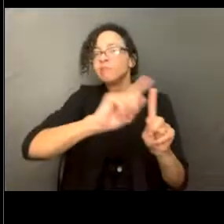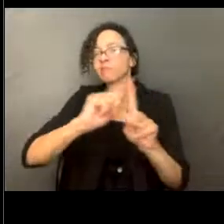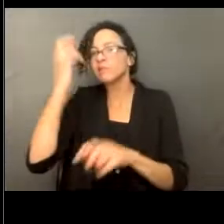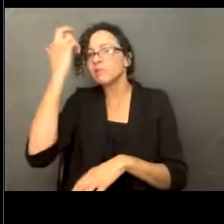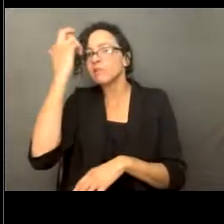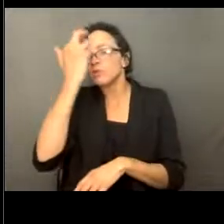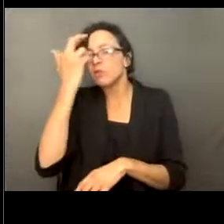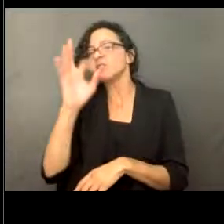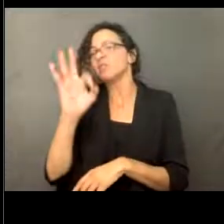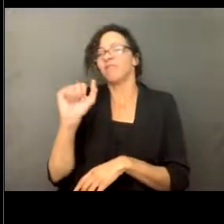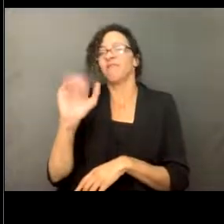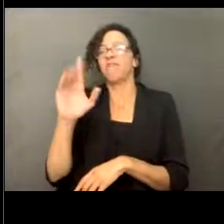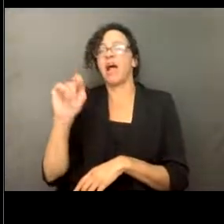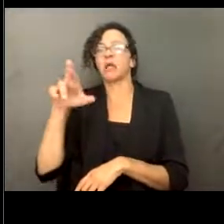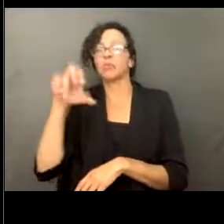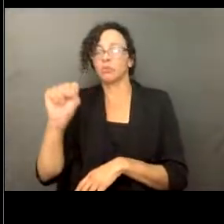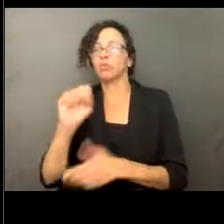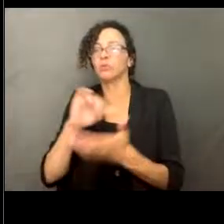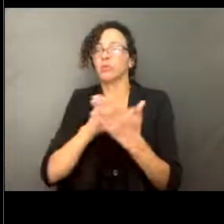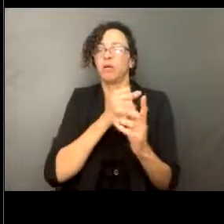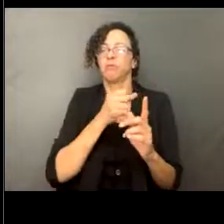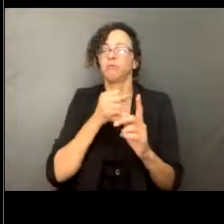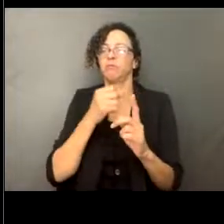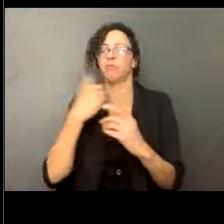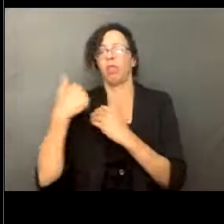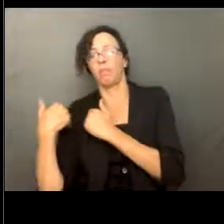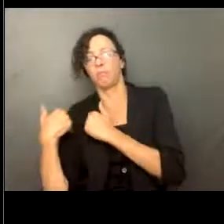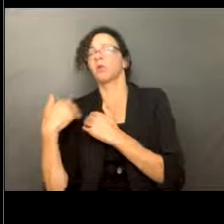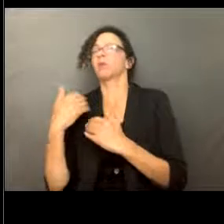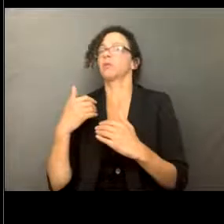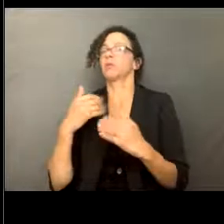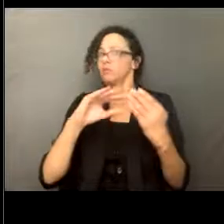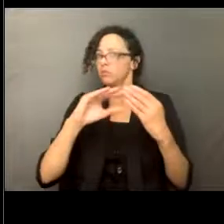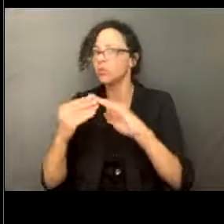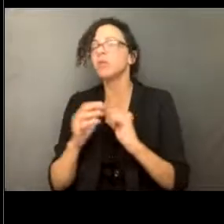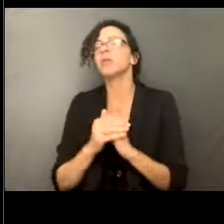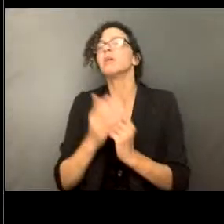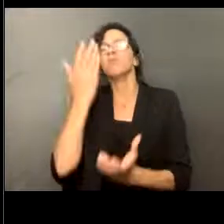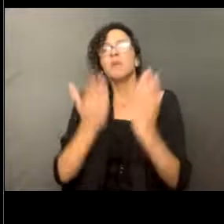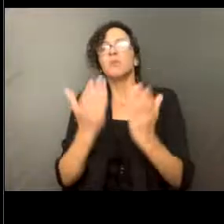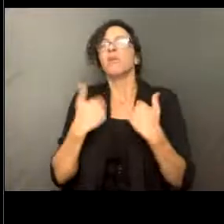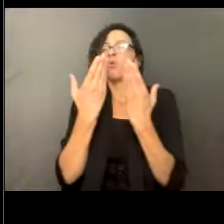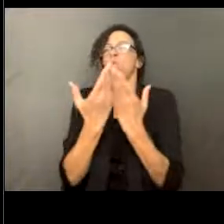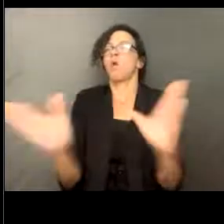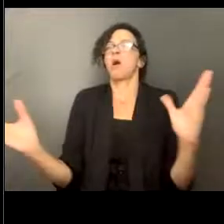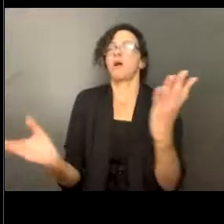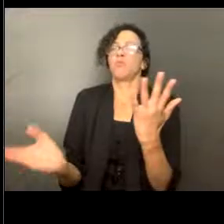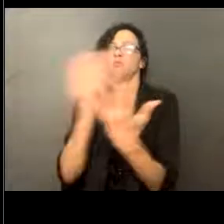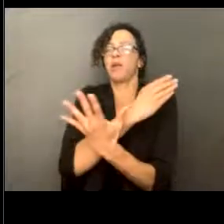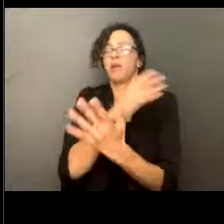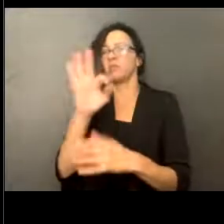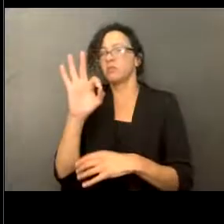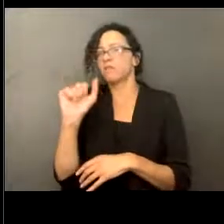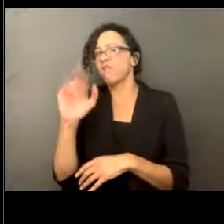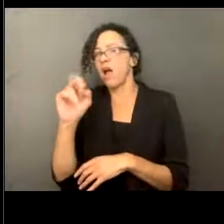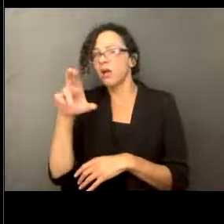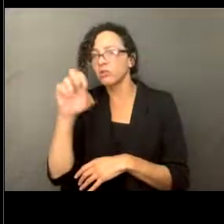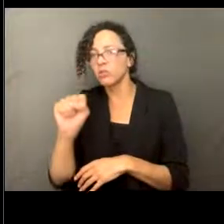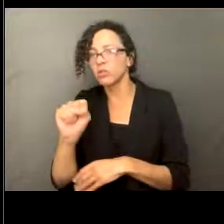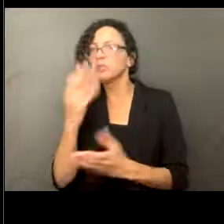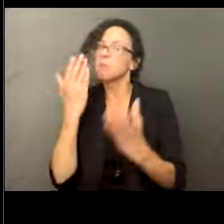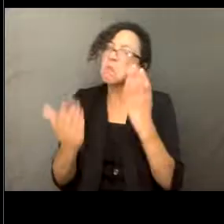of these tools typically consider a wide range of factors and indicators that may or may not be specifically correlated to the burdens